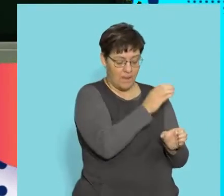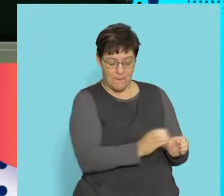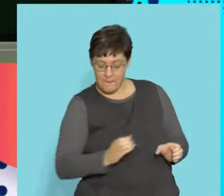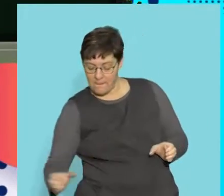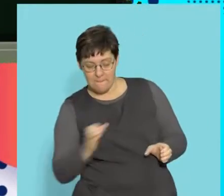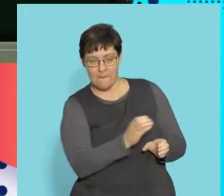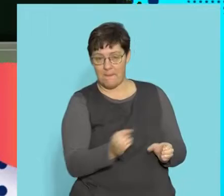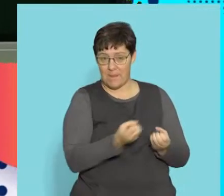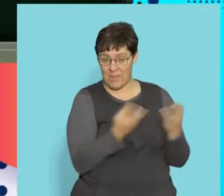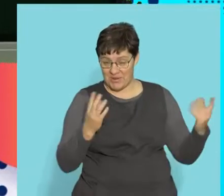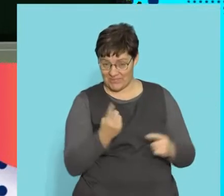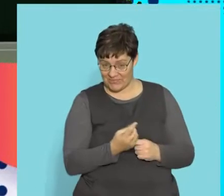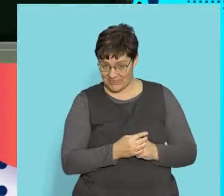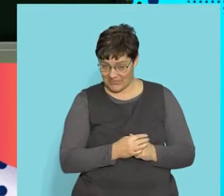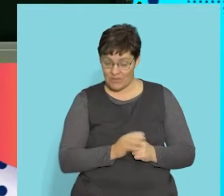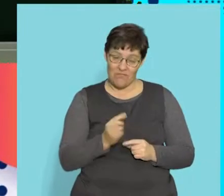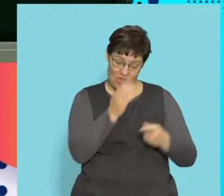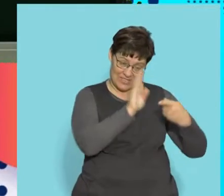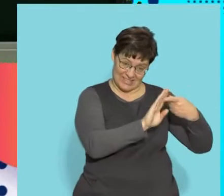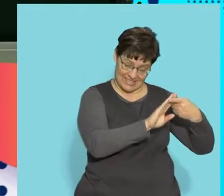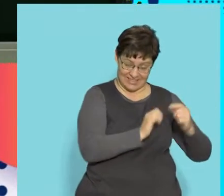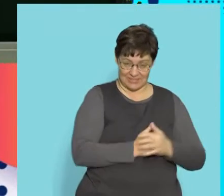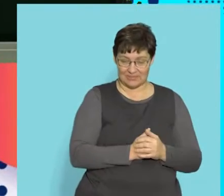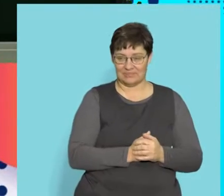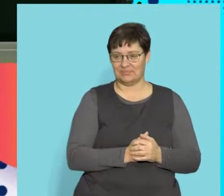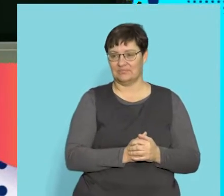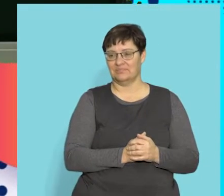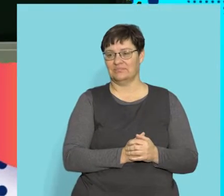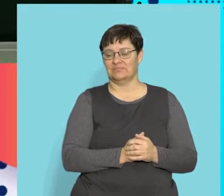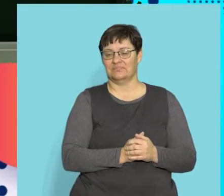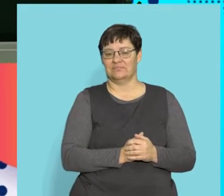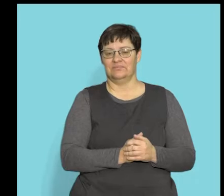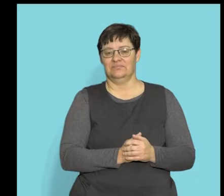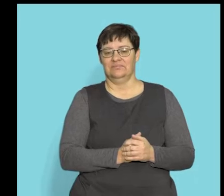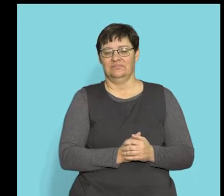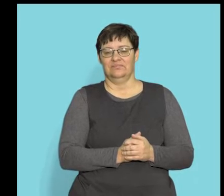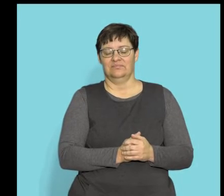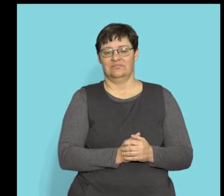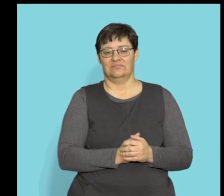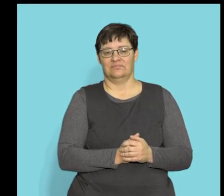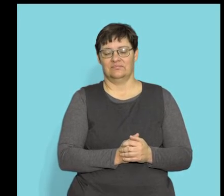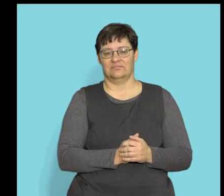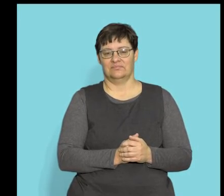many cans will fit in my box. So let's do the calculations together.